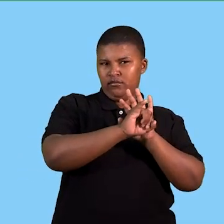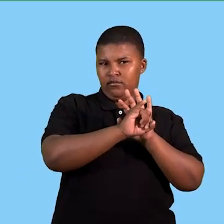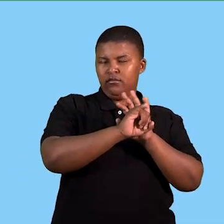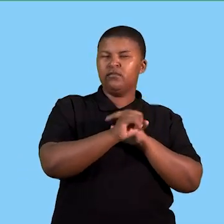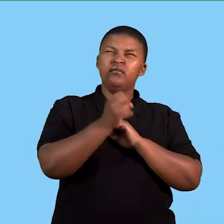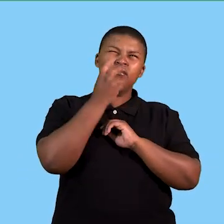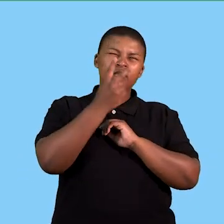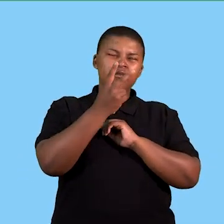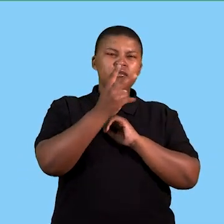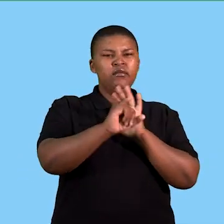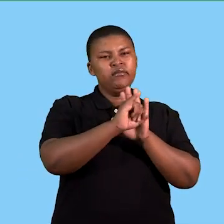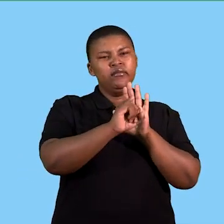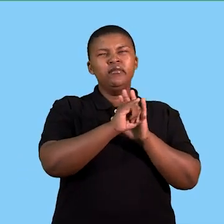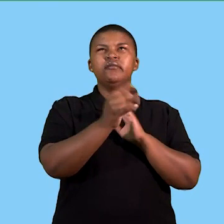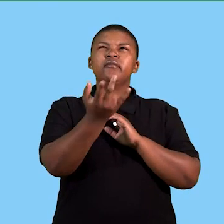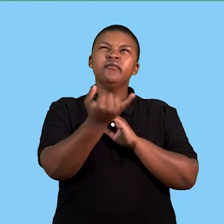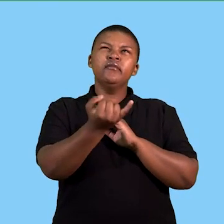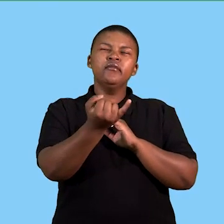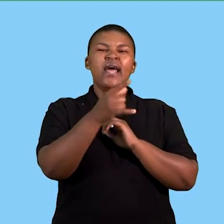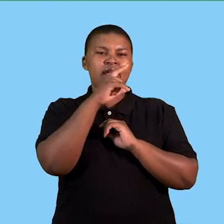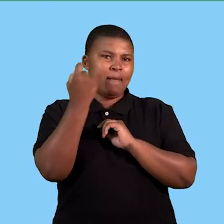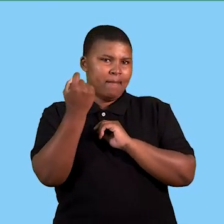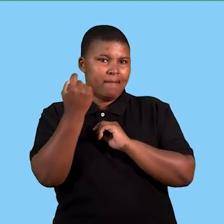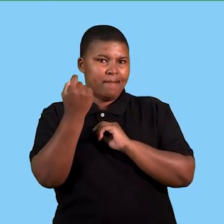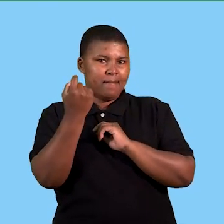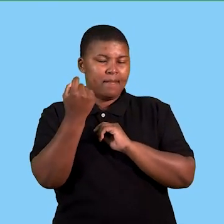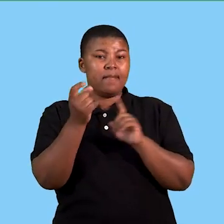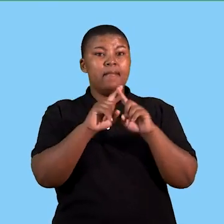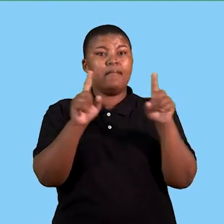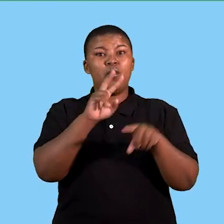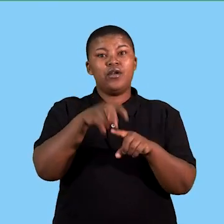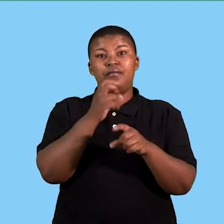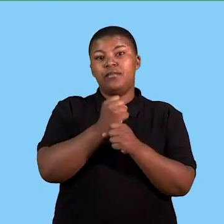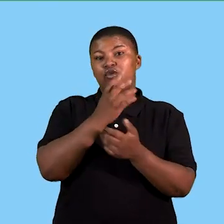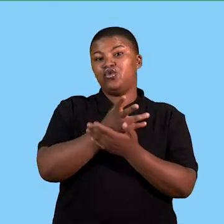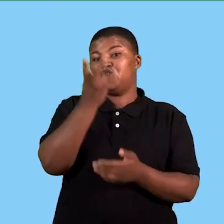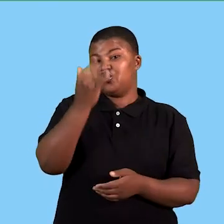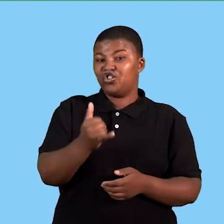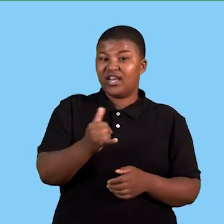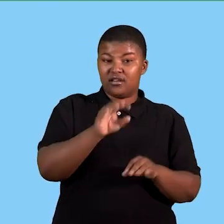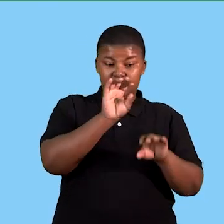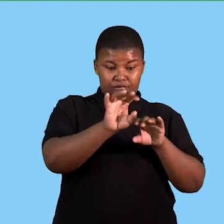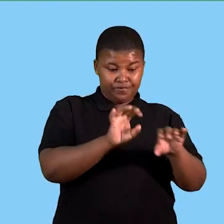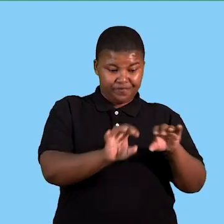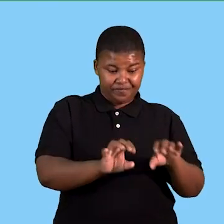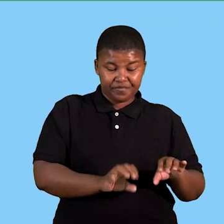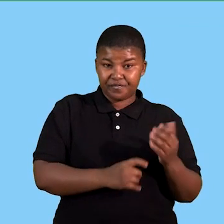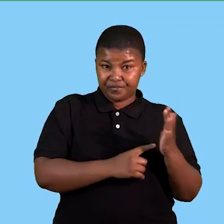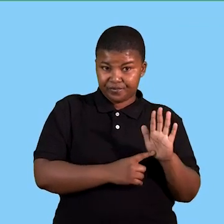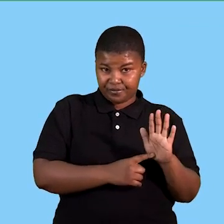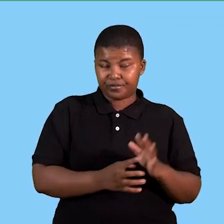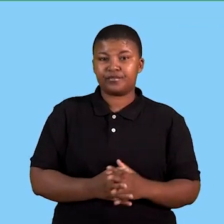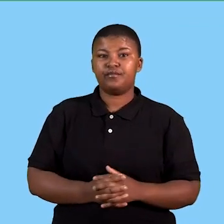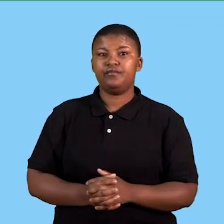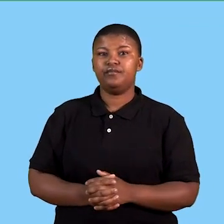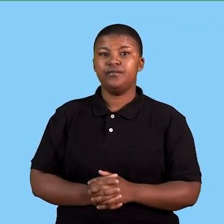is also a variation on naming, but we have to look at a scenario, in this case, the illustration that